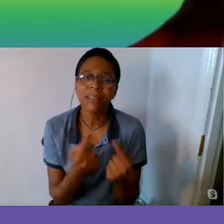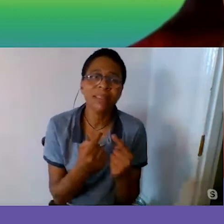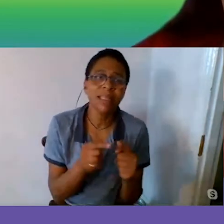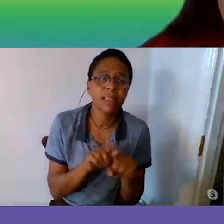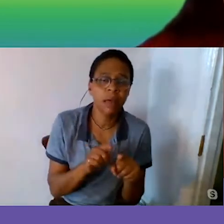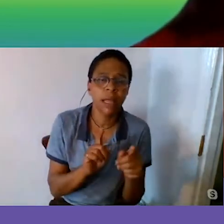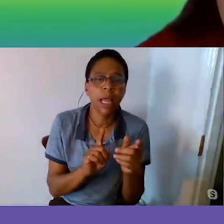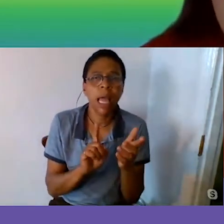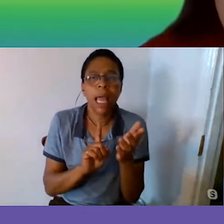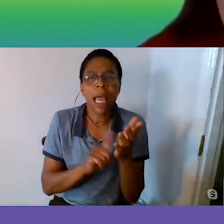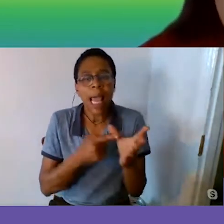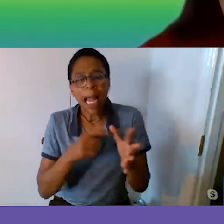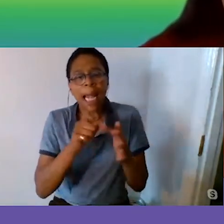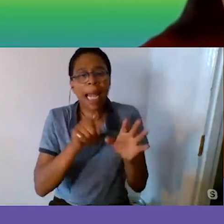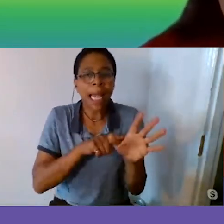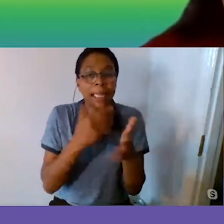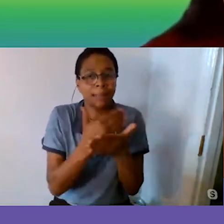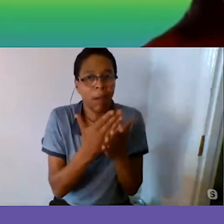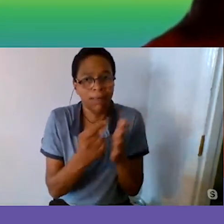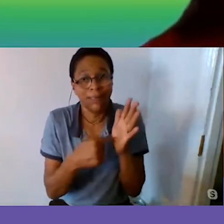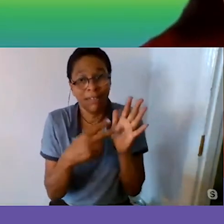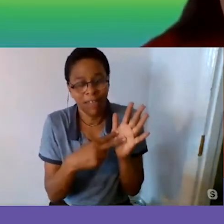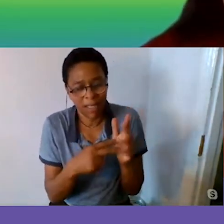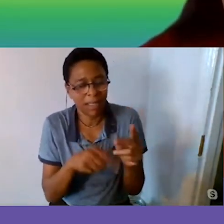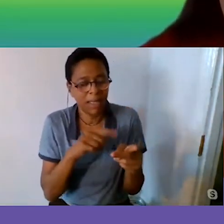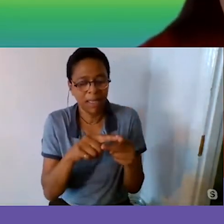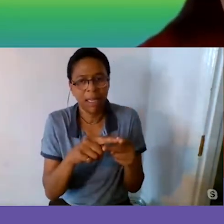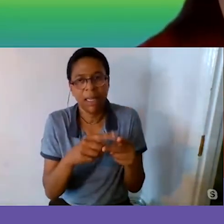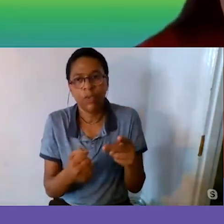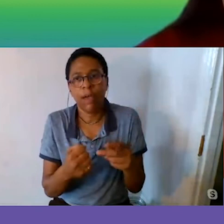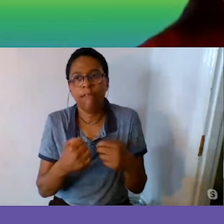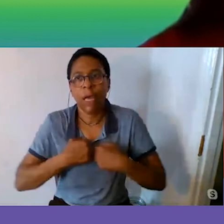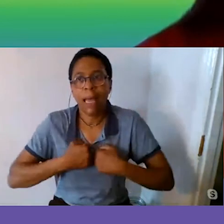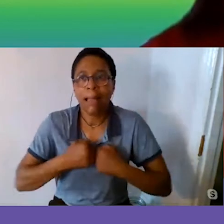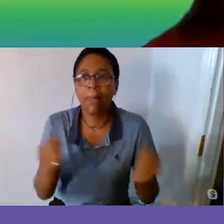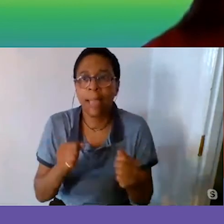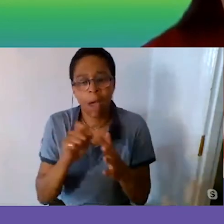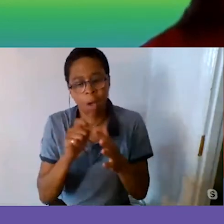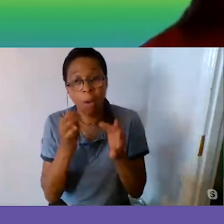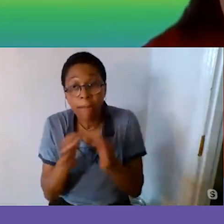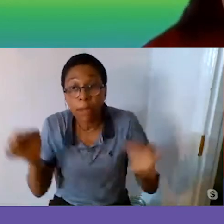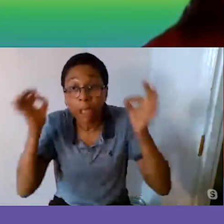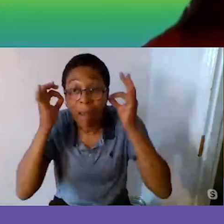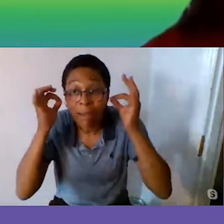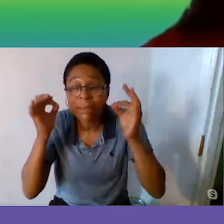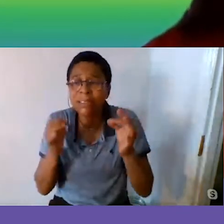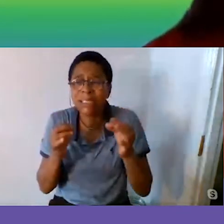TV in the US that do like film reviews, and you've got like coming out podcasts, and there's all sorts of things that talk about films, bits and